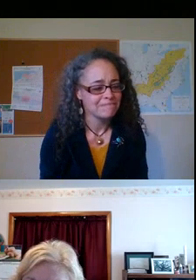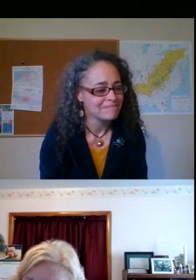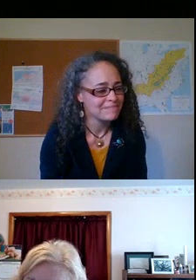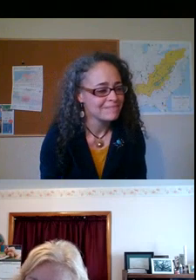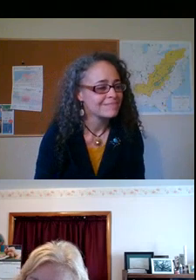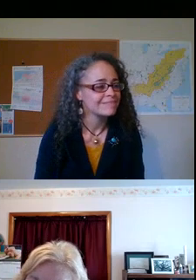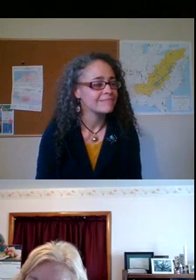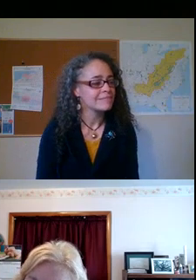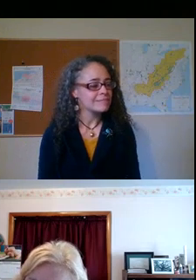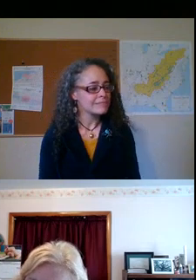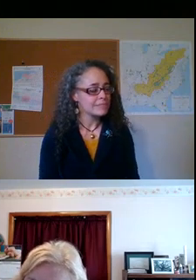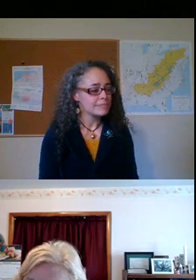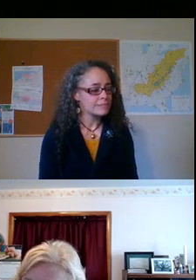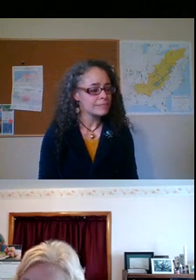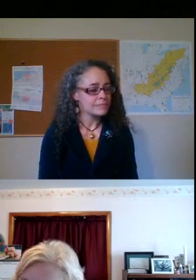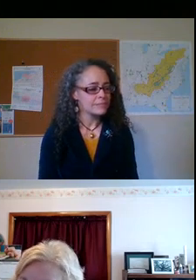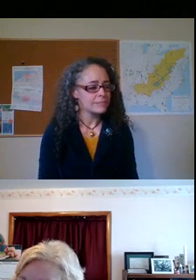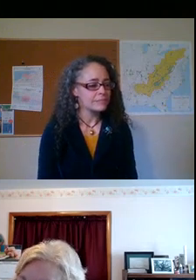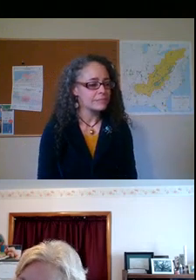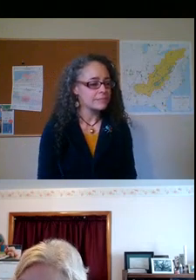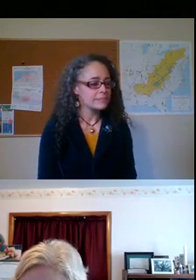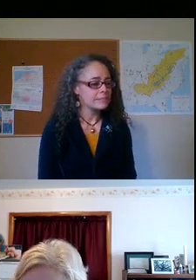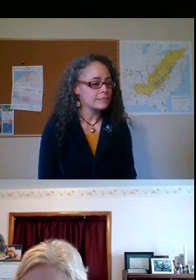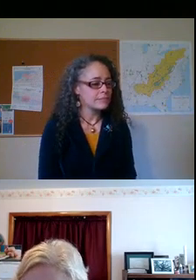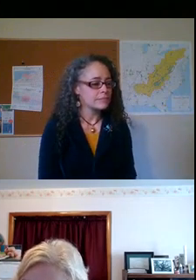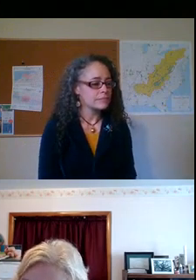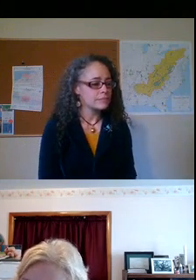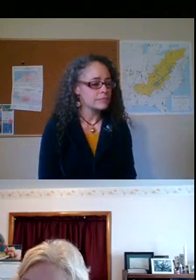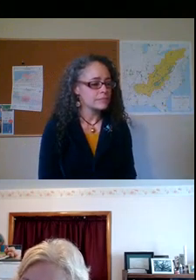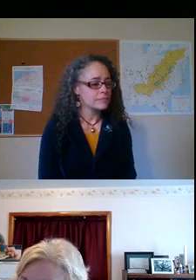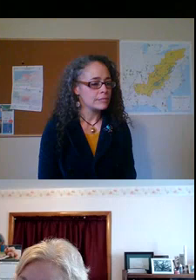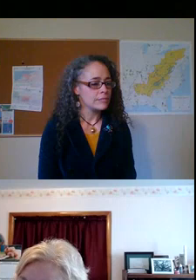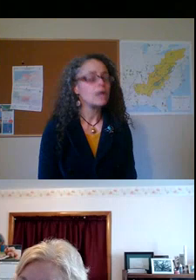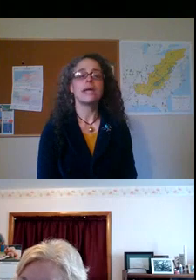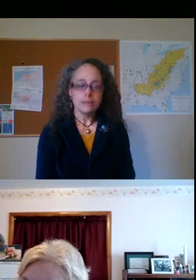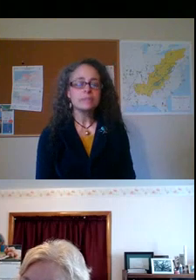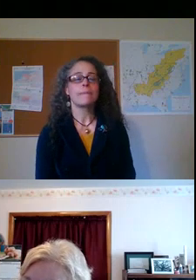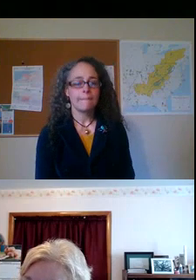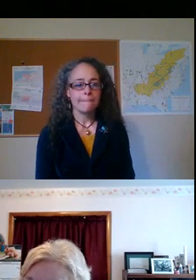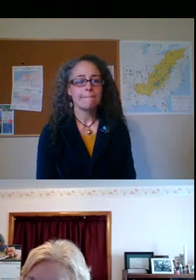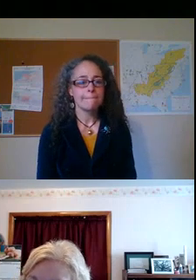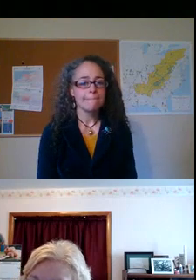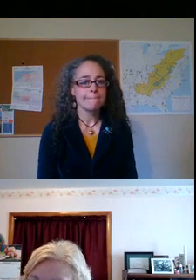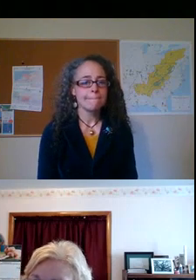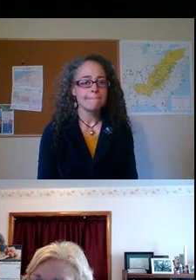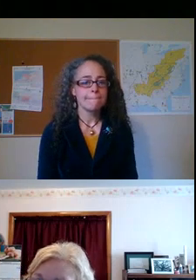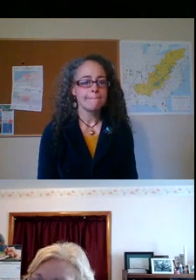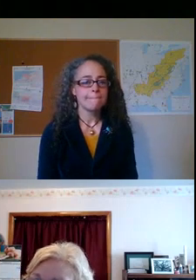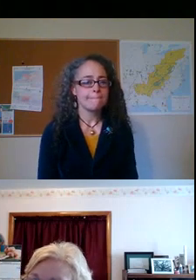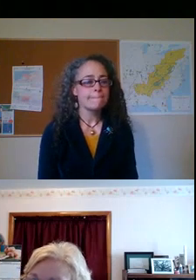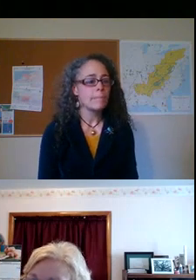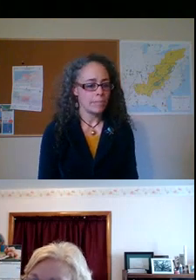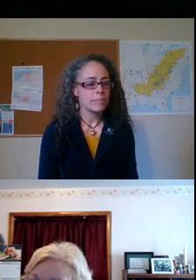Yes. I worked for DOT as a landscape architect for 23 years and did sidewalk design and